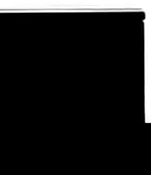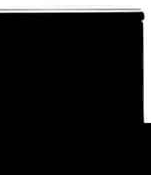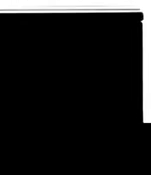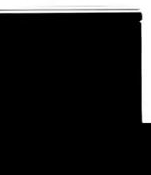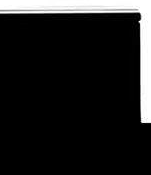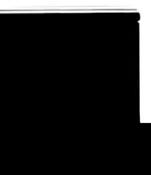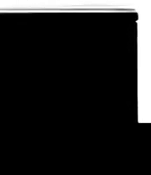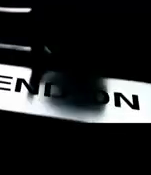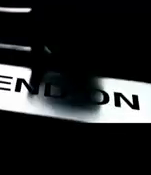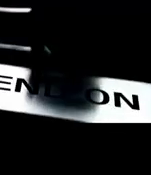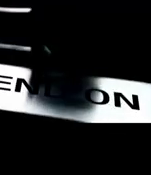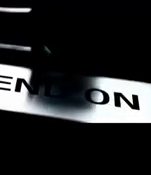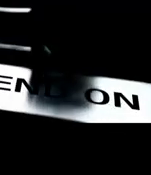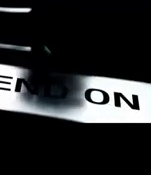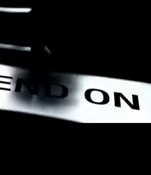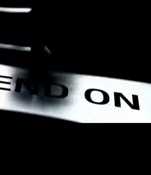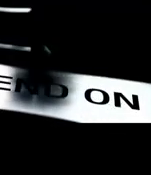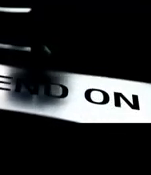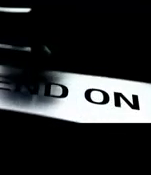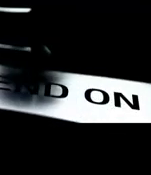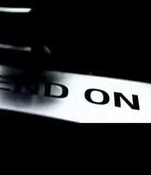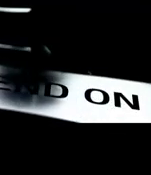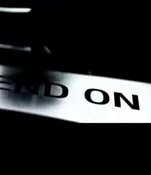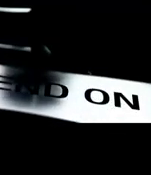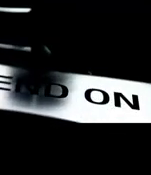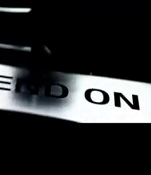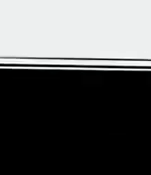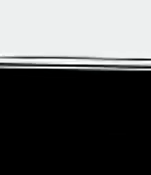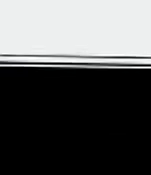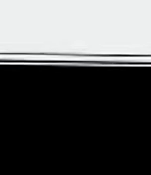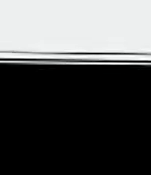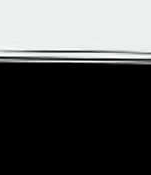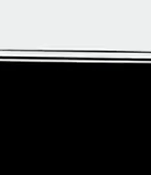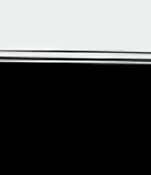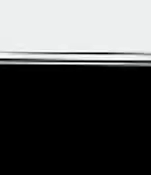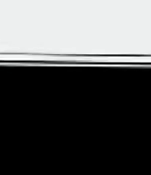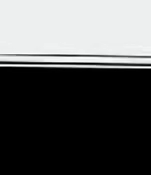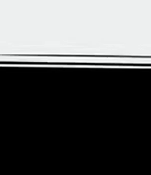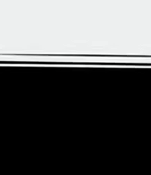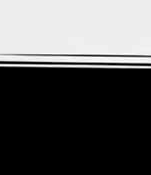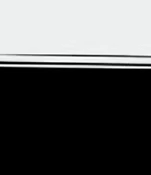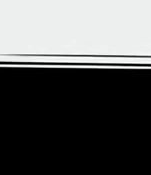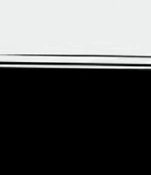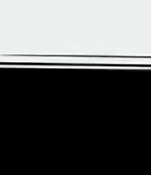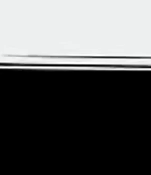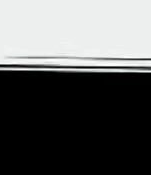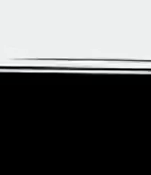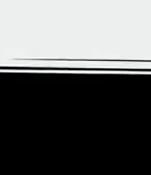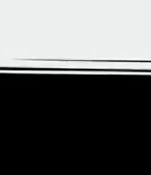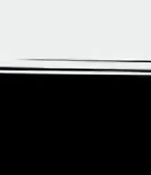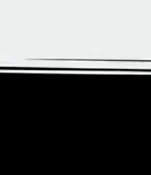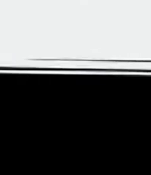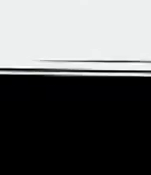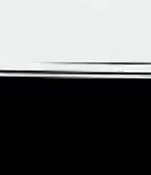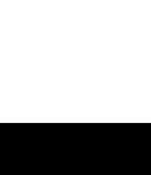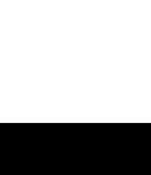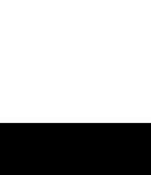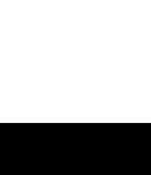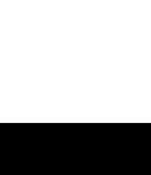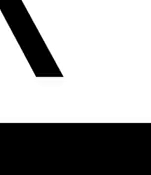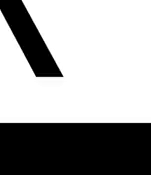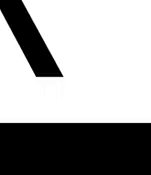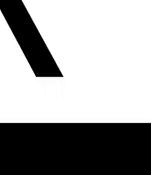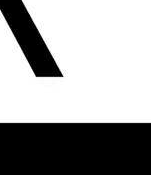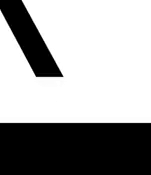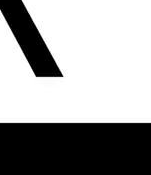feels like home, to the people I can depend on, to the faith that's in my bones. Take